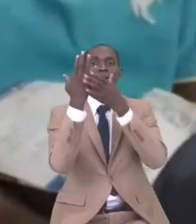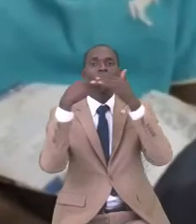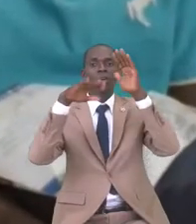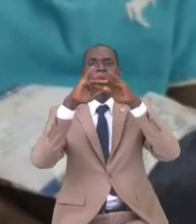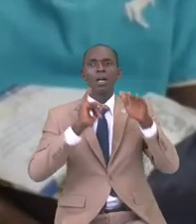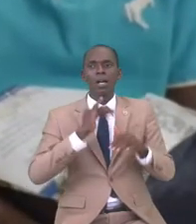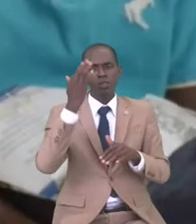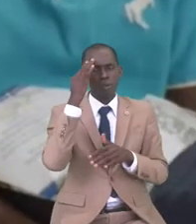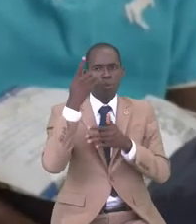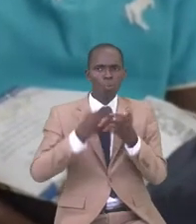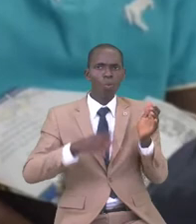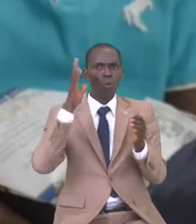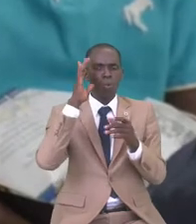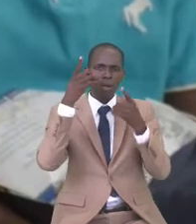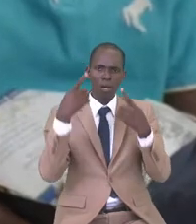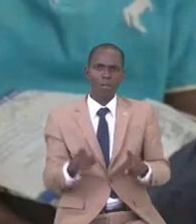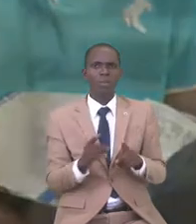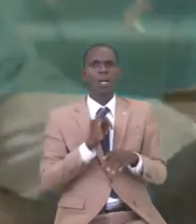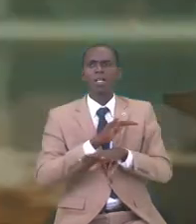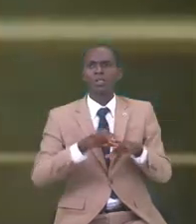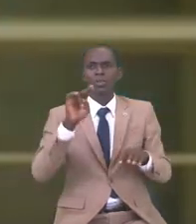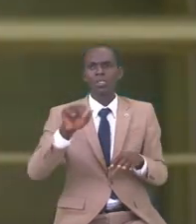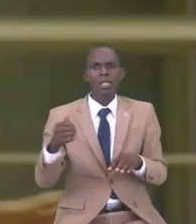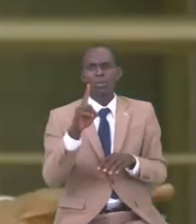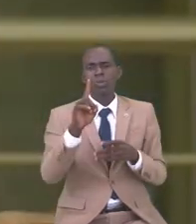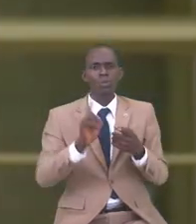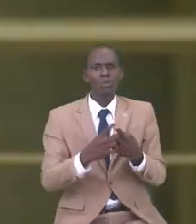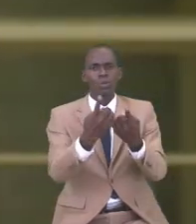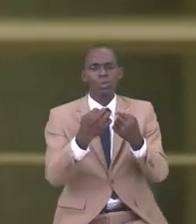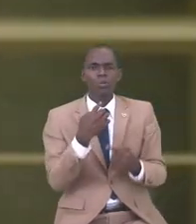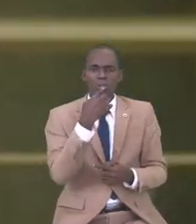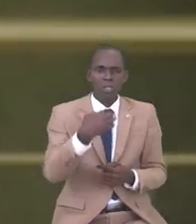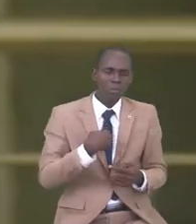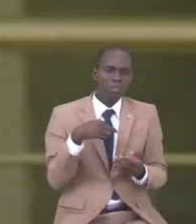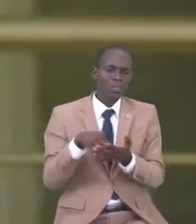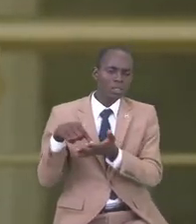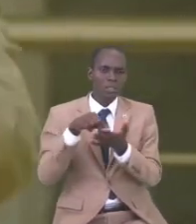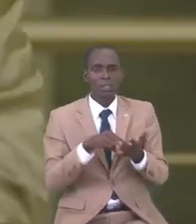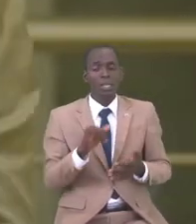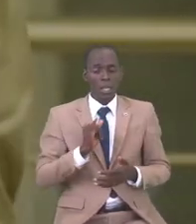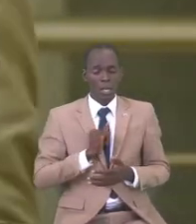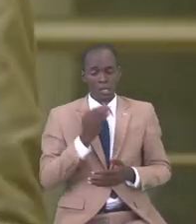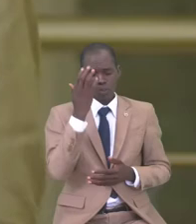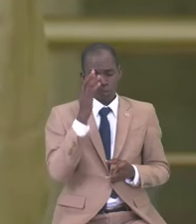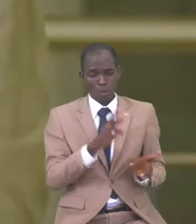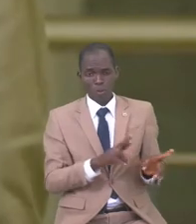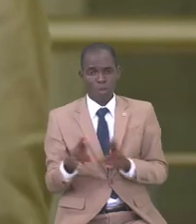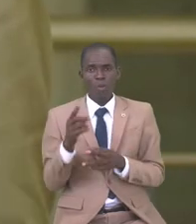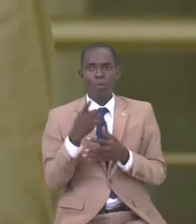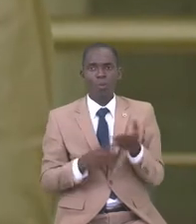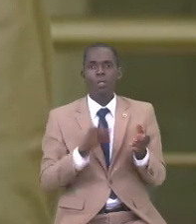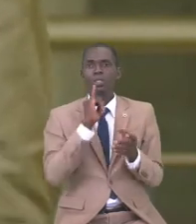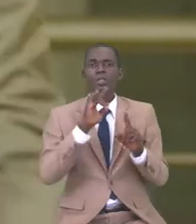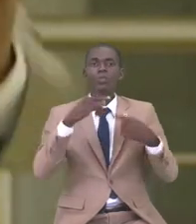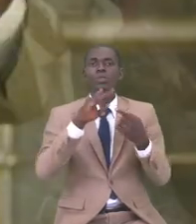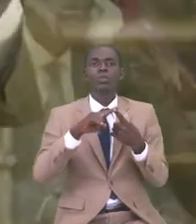is going to happen. I don't need anybody to come and tell me this will happen, that will happen. I know already what is going to